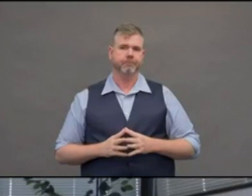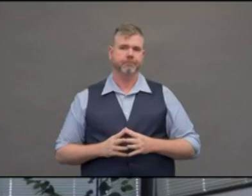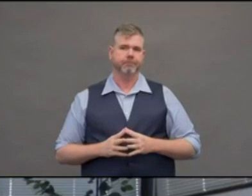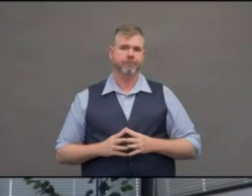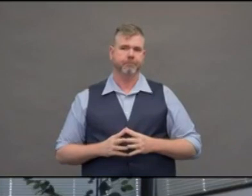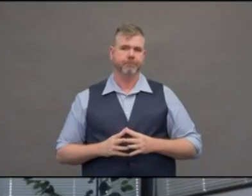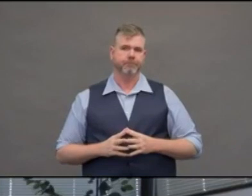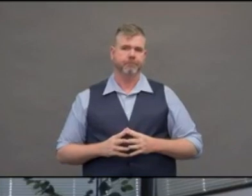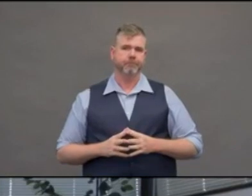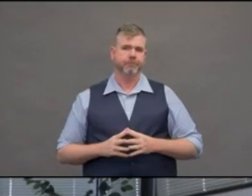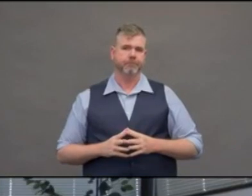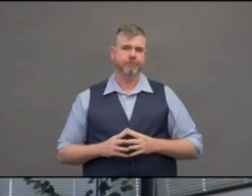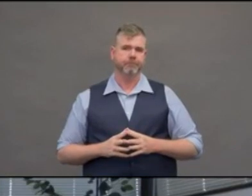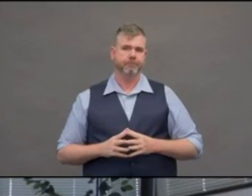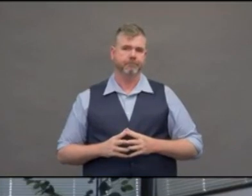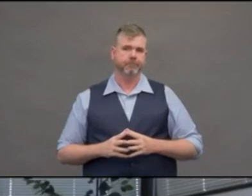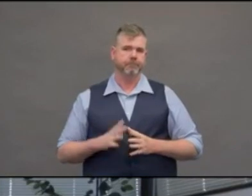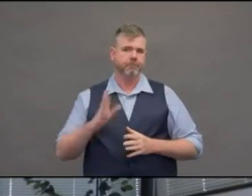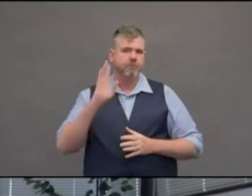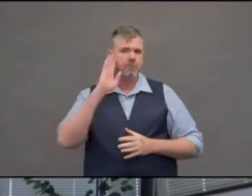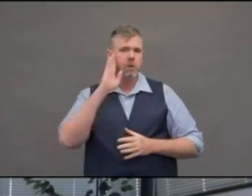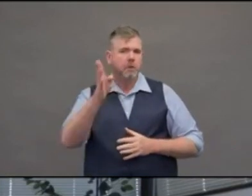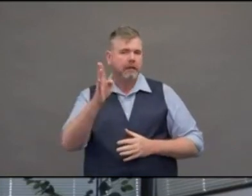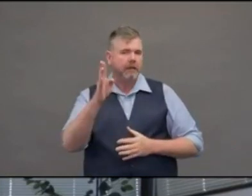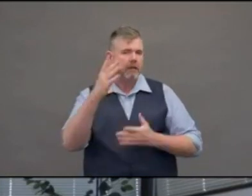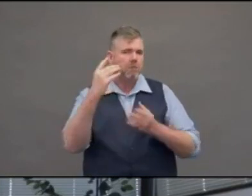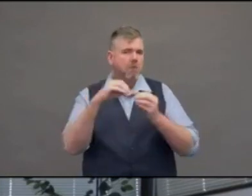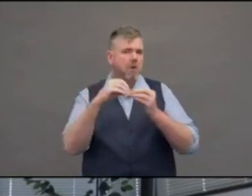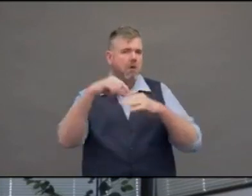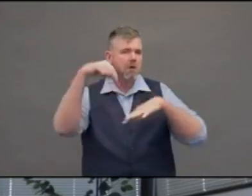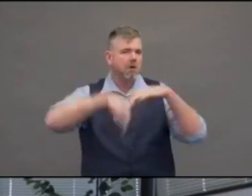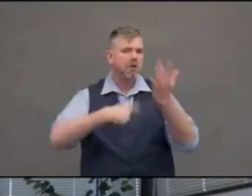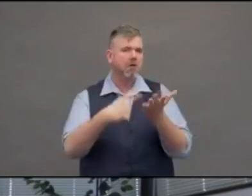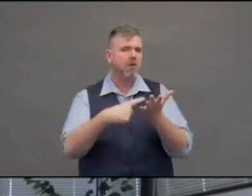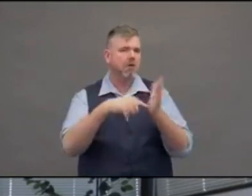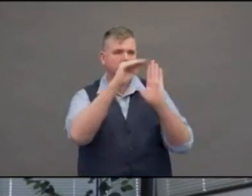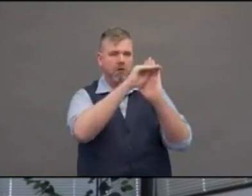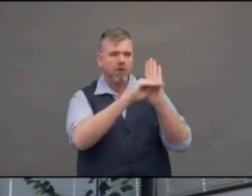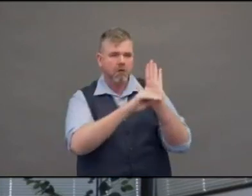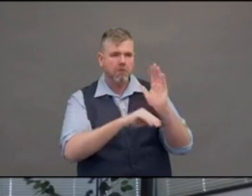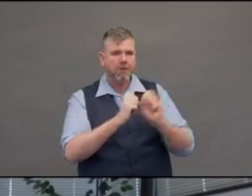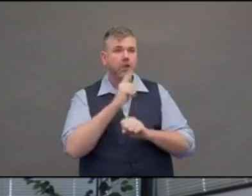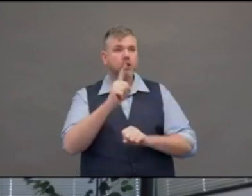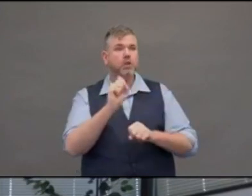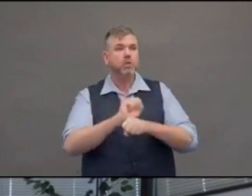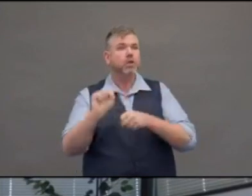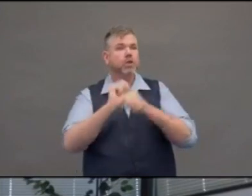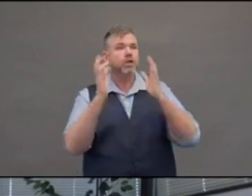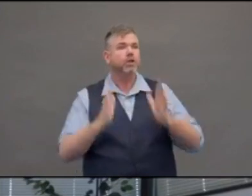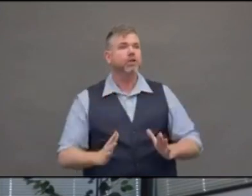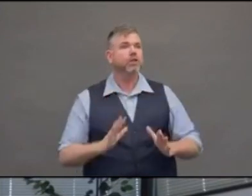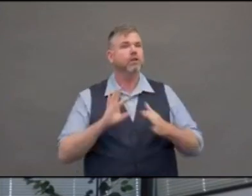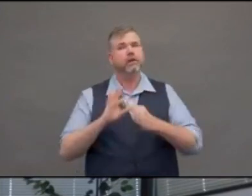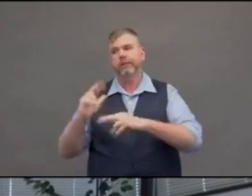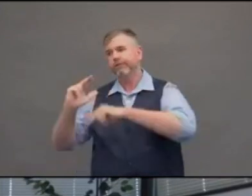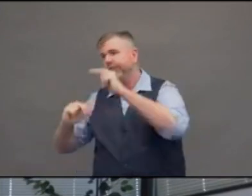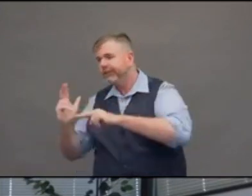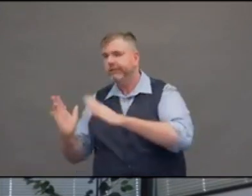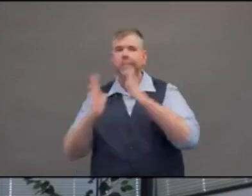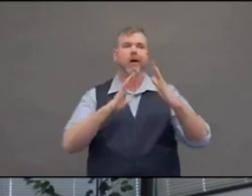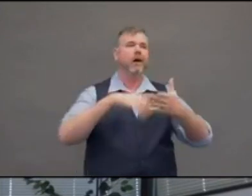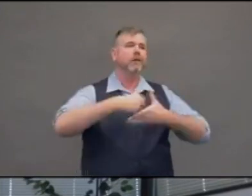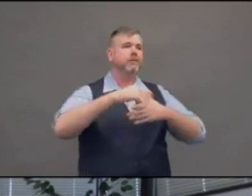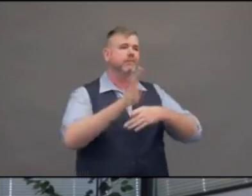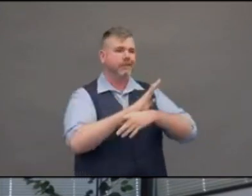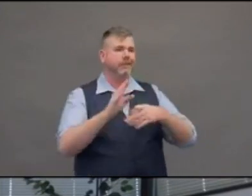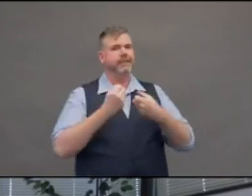these workers are safe. But I want to ask you about a couple of key questions that we have been receiving in the last couple of days.